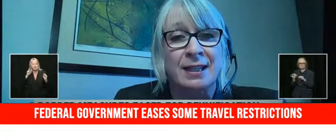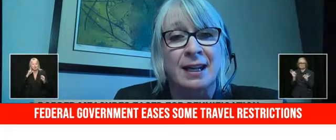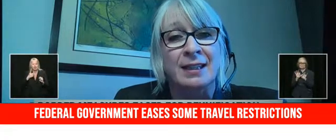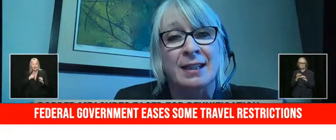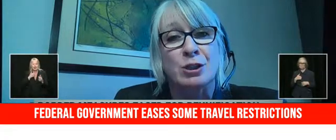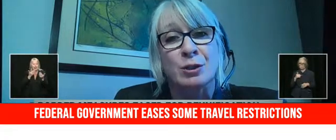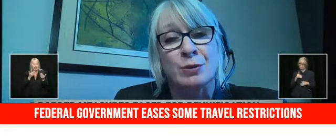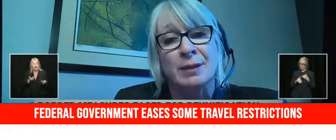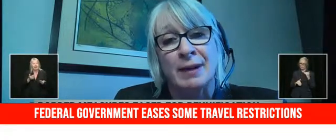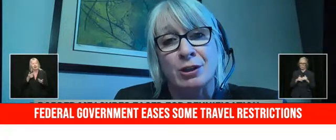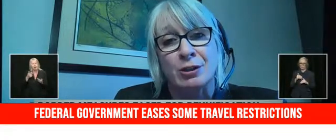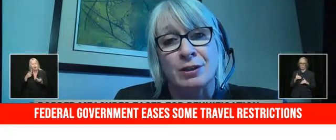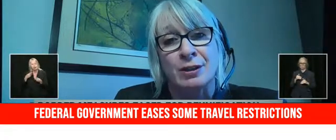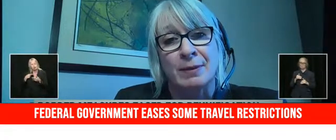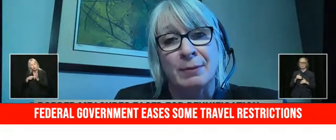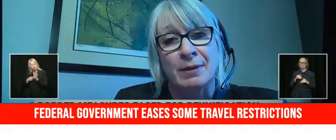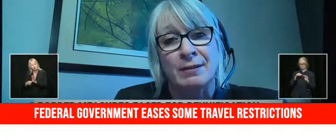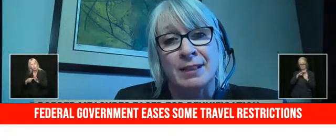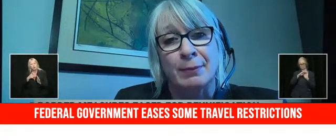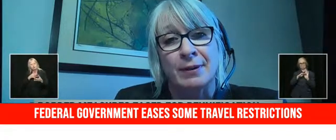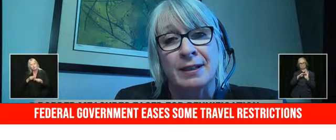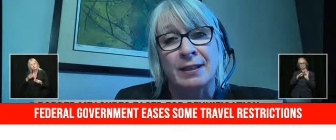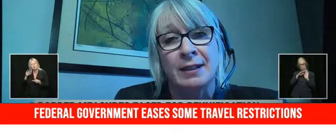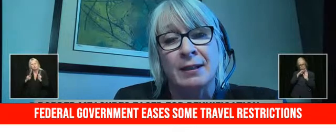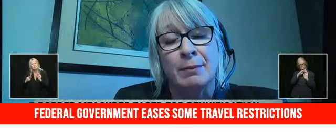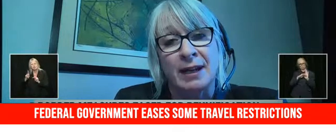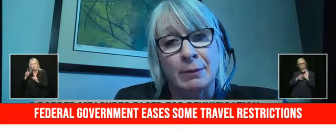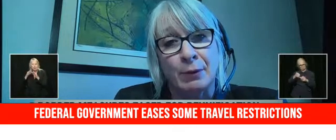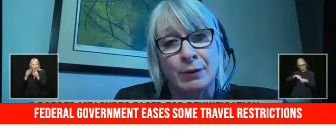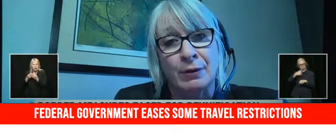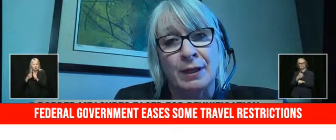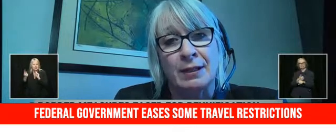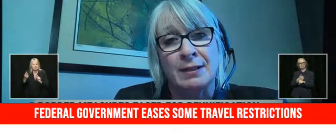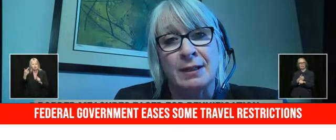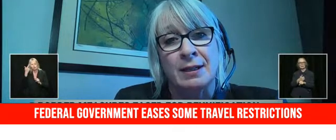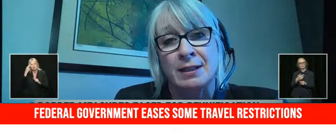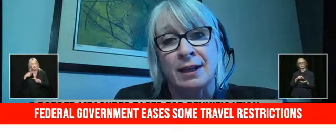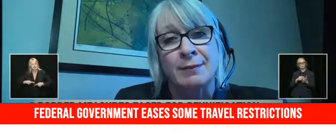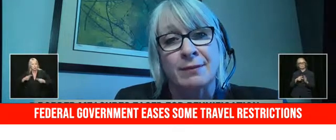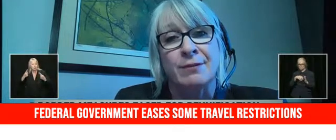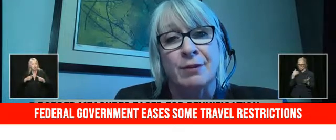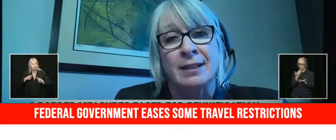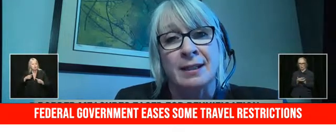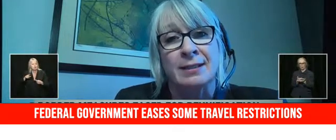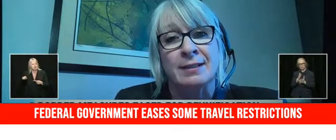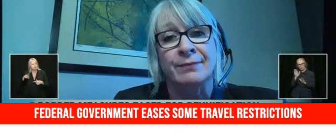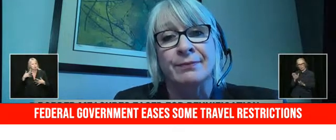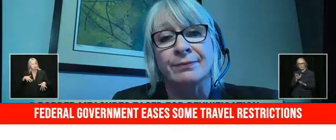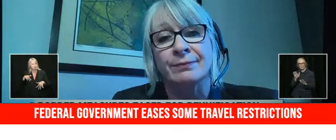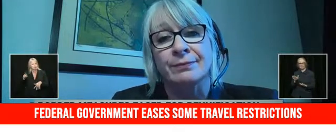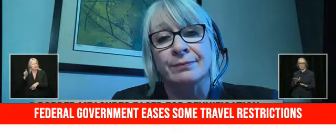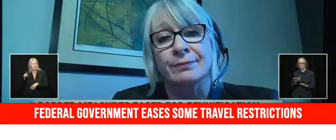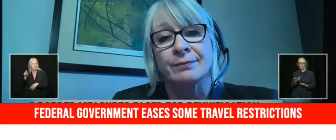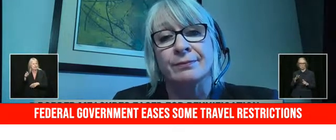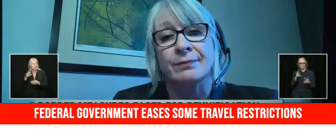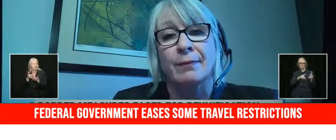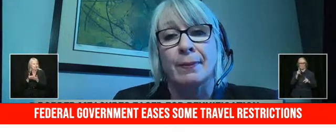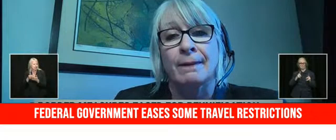Canadians and that shows compassion to people that are separated by the border in times of great need.